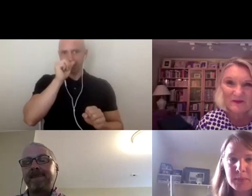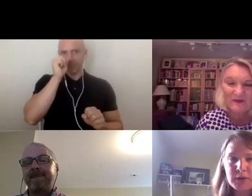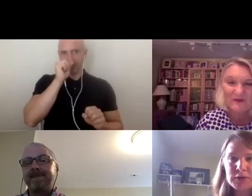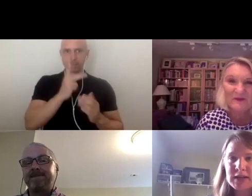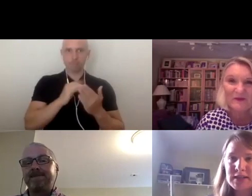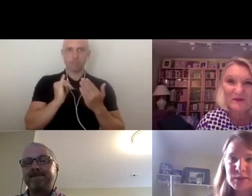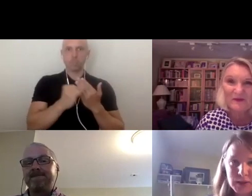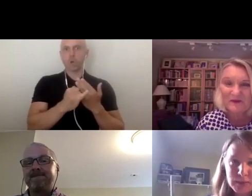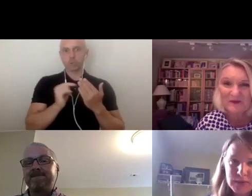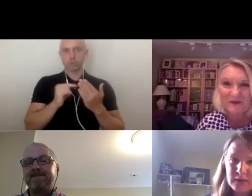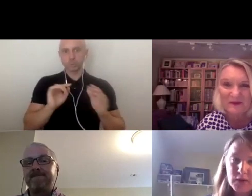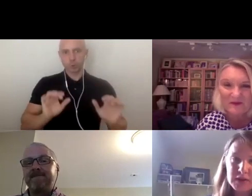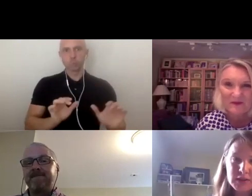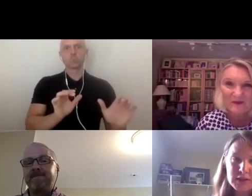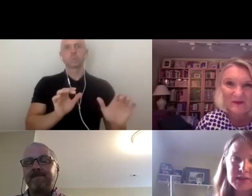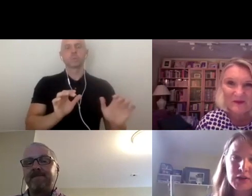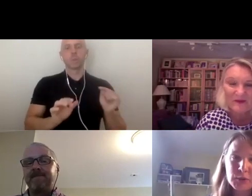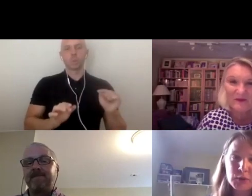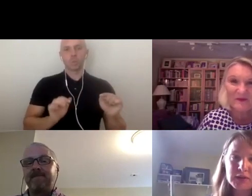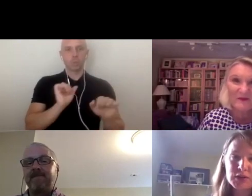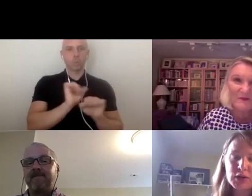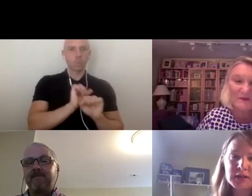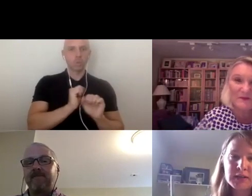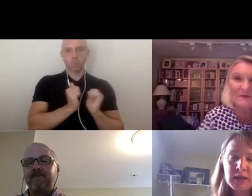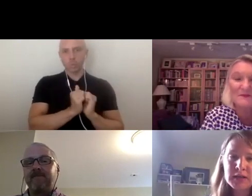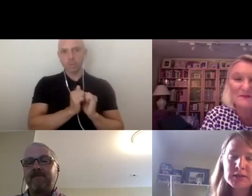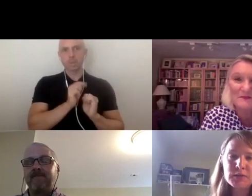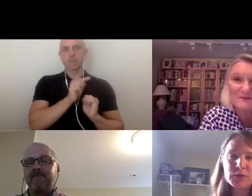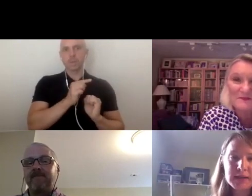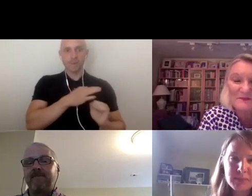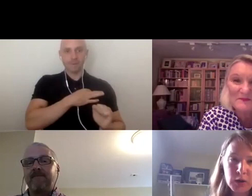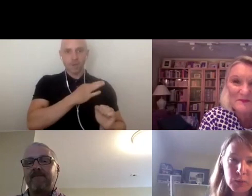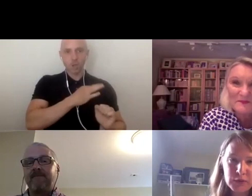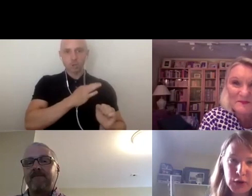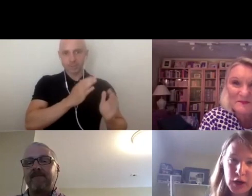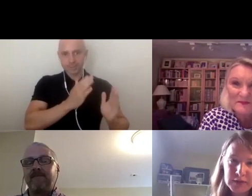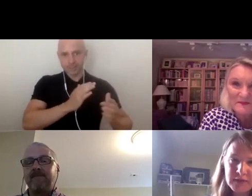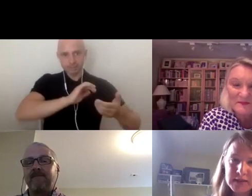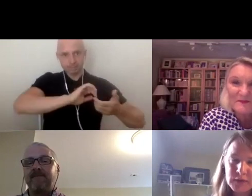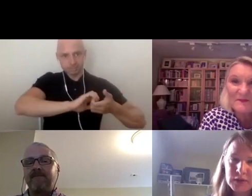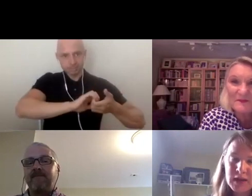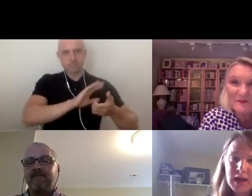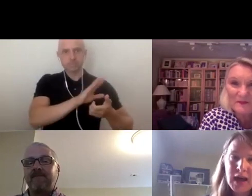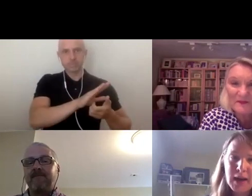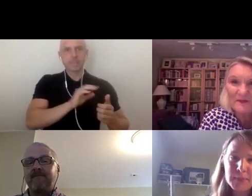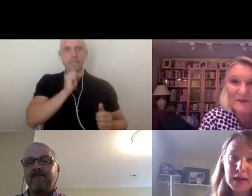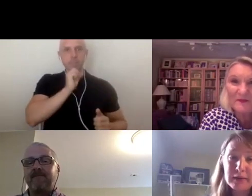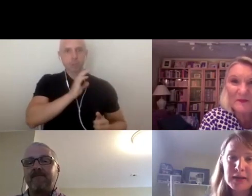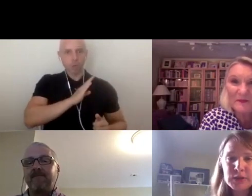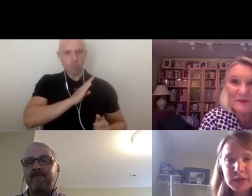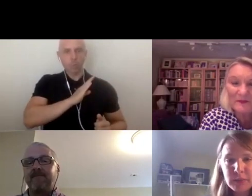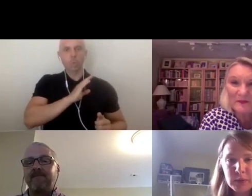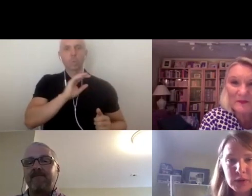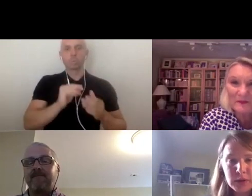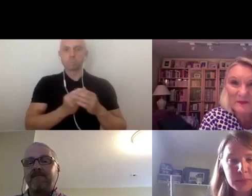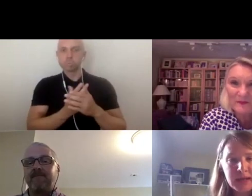And our project is working with volunteers at the Scarborough Village Garden to create some artwork for their Harvest Festival. And